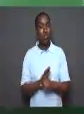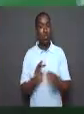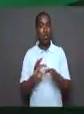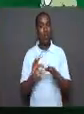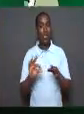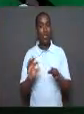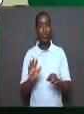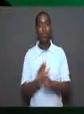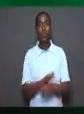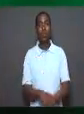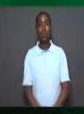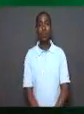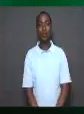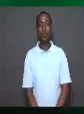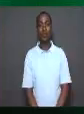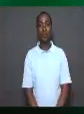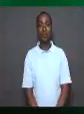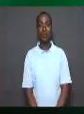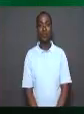sentences.